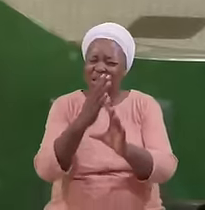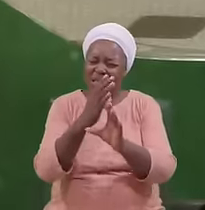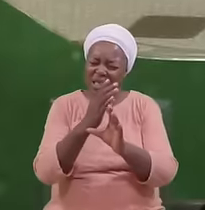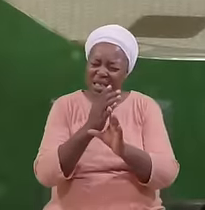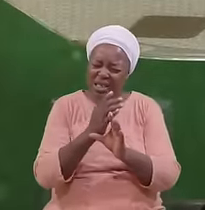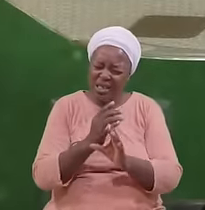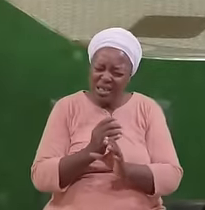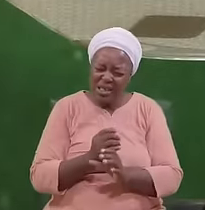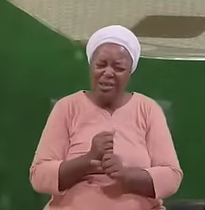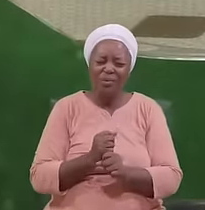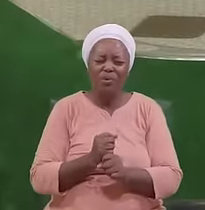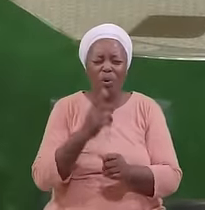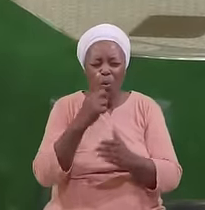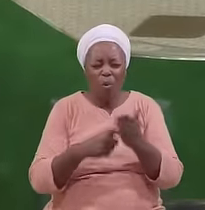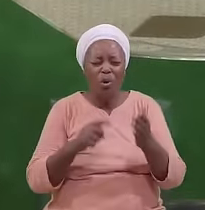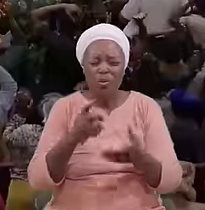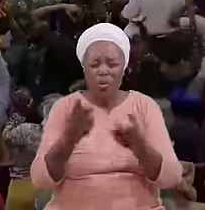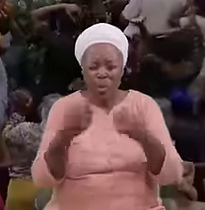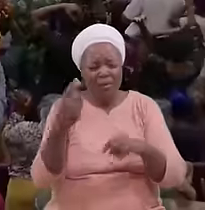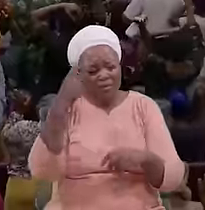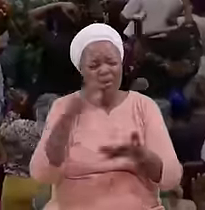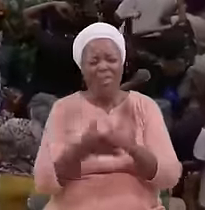Receive what you came for.